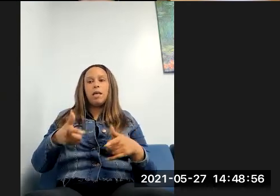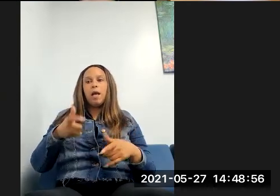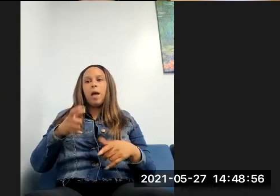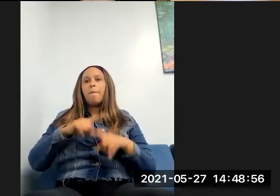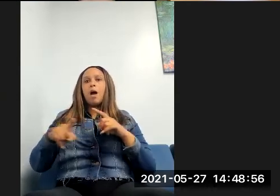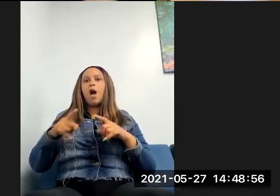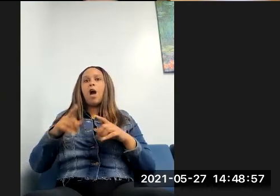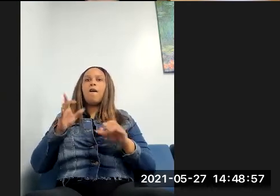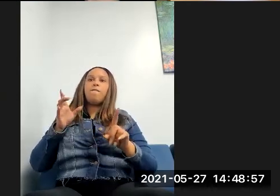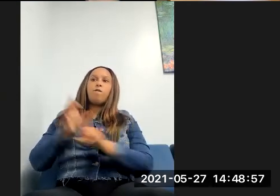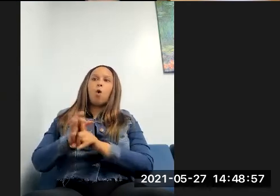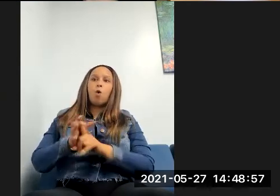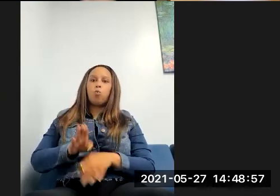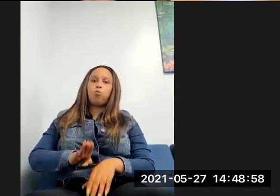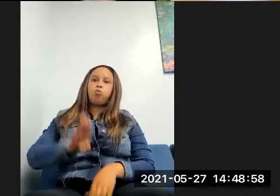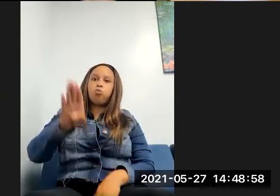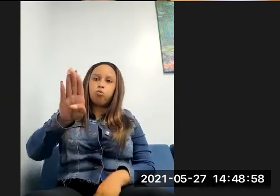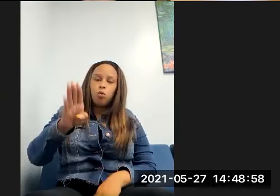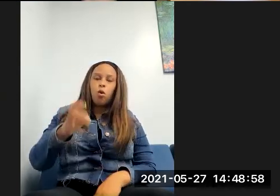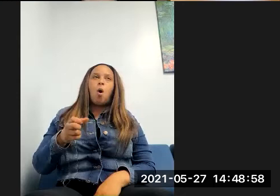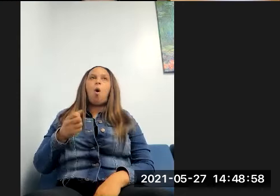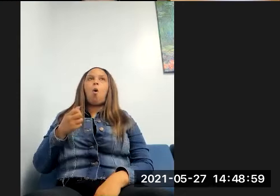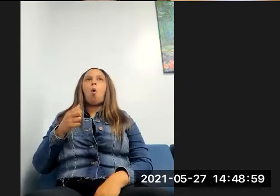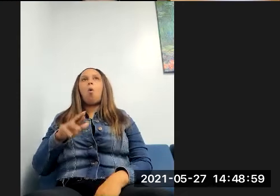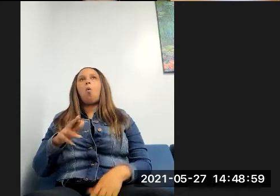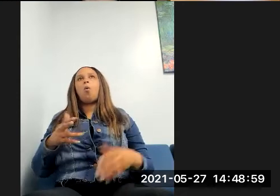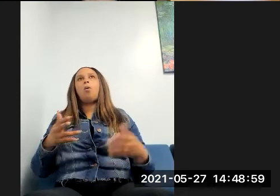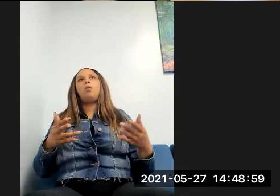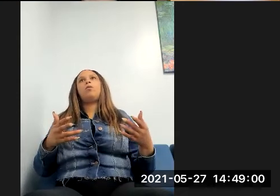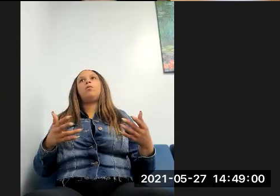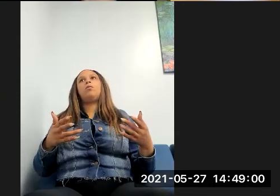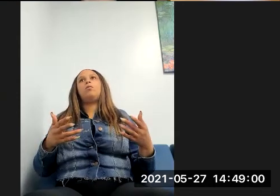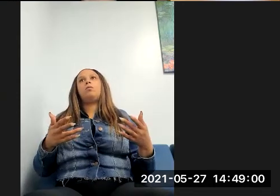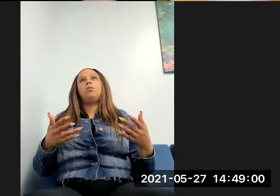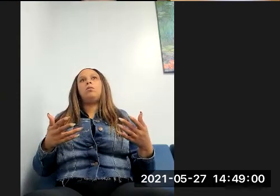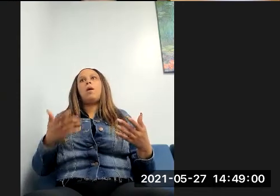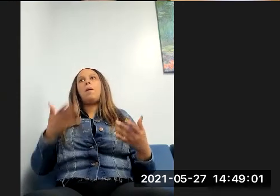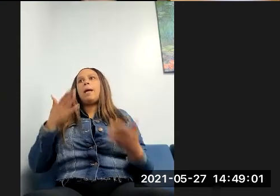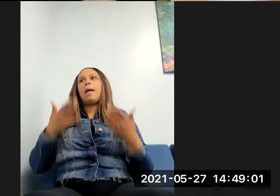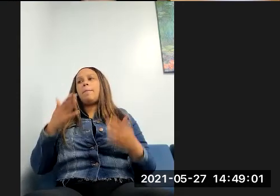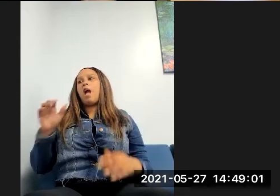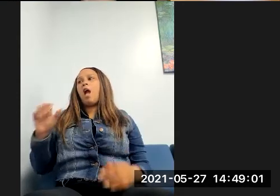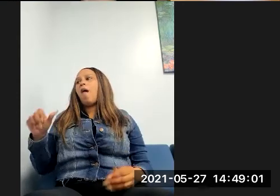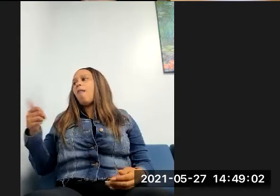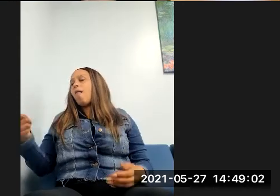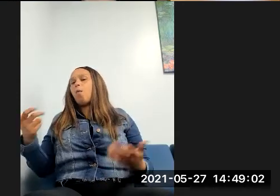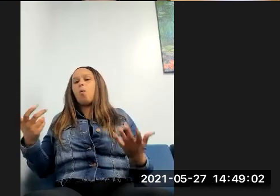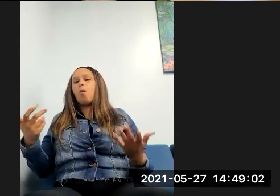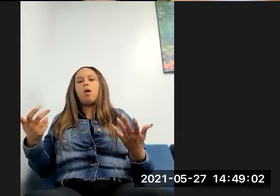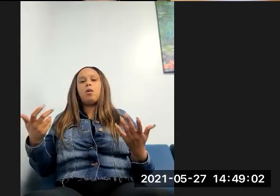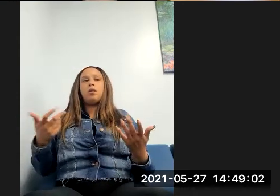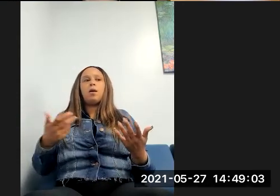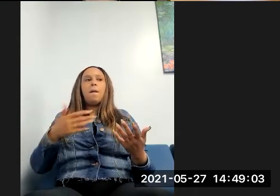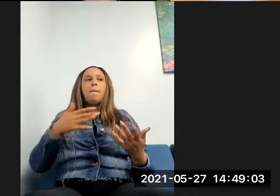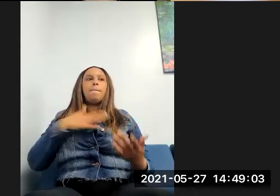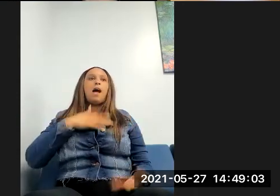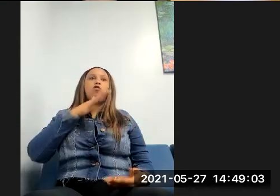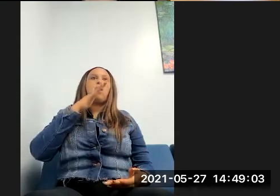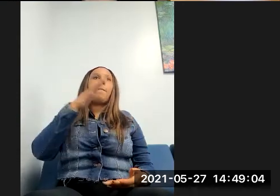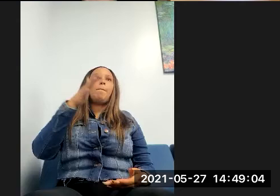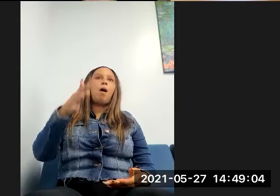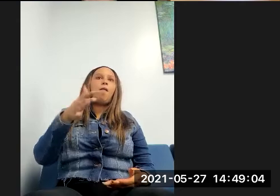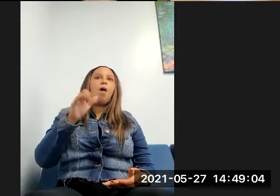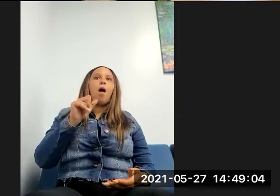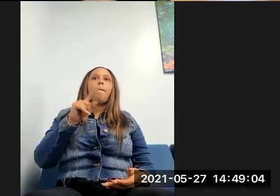get up a hard incline. And maybe another one is, my grandmother's apartment